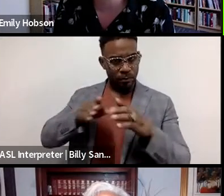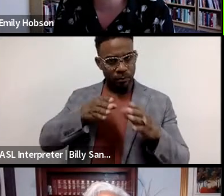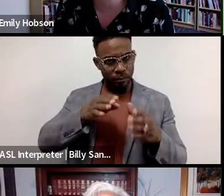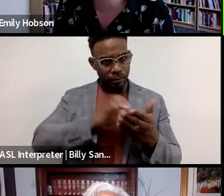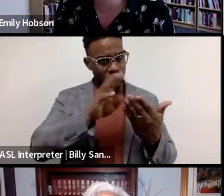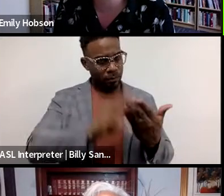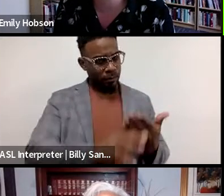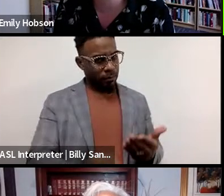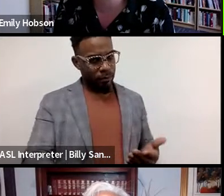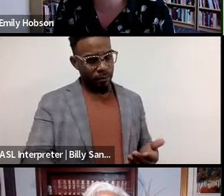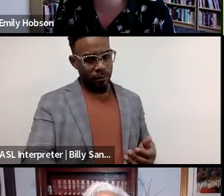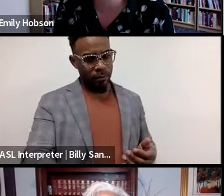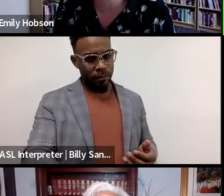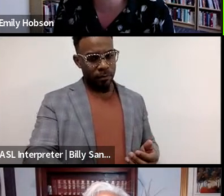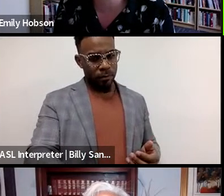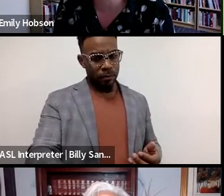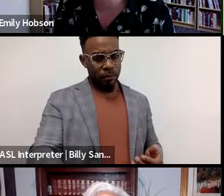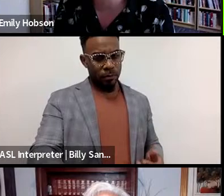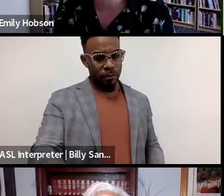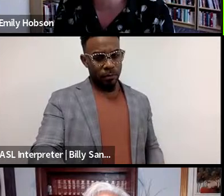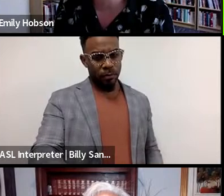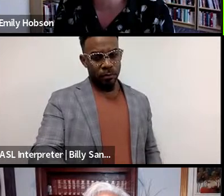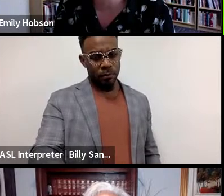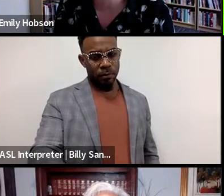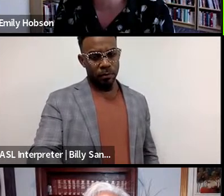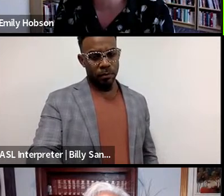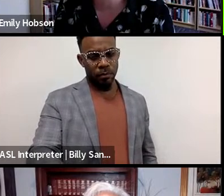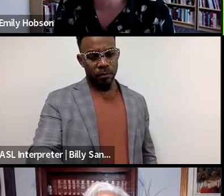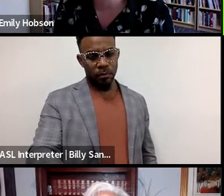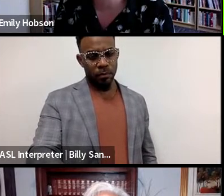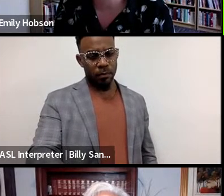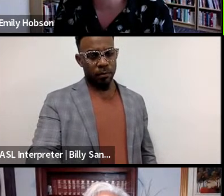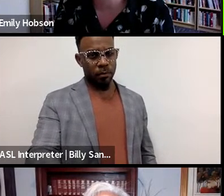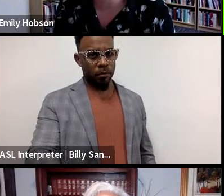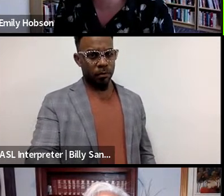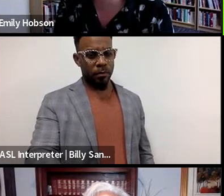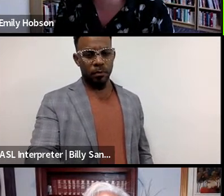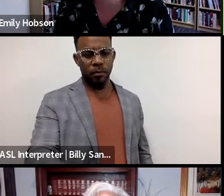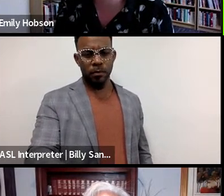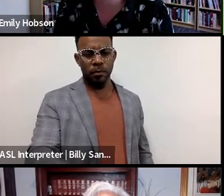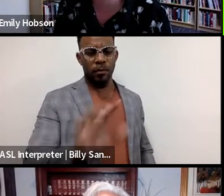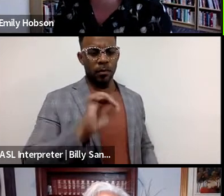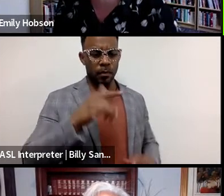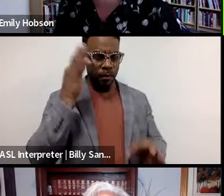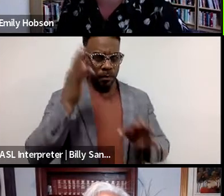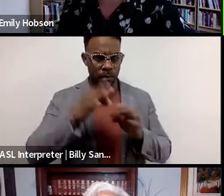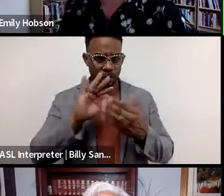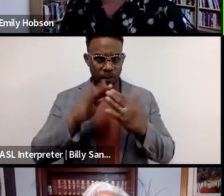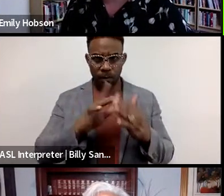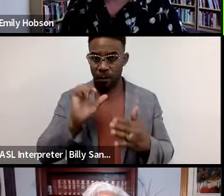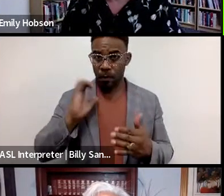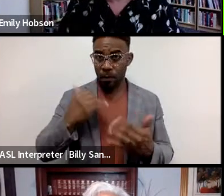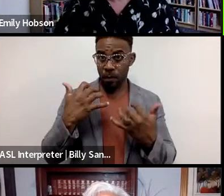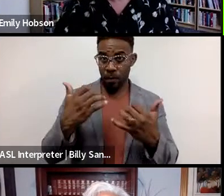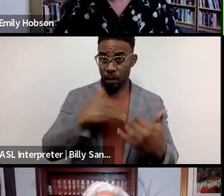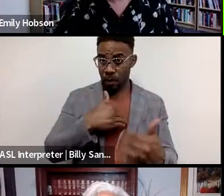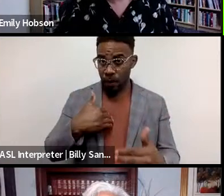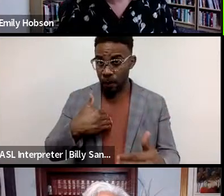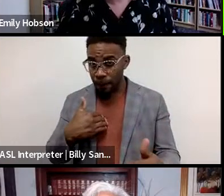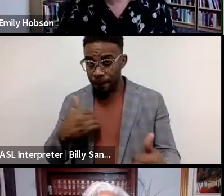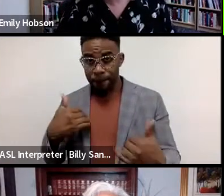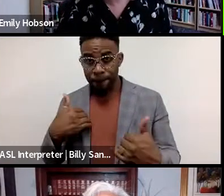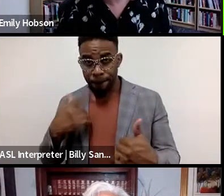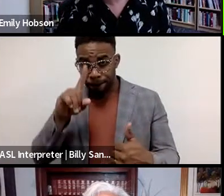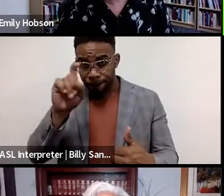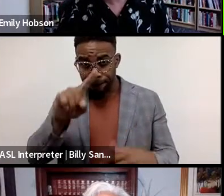curricula. Okay, let's talk about faith communities. One of our audience members had